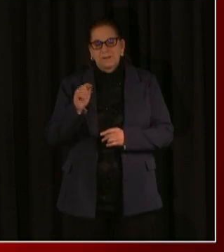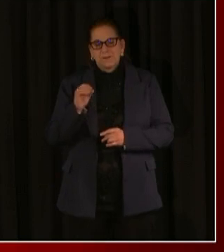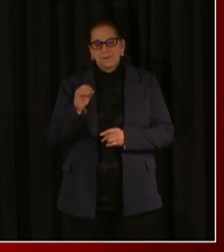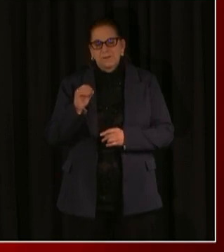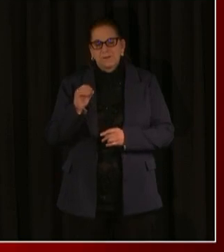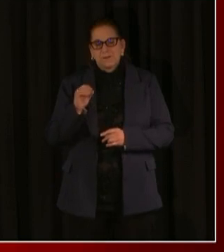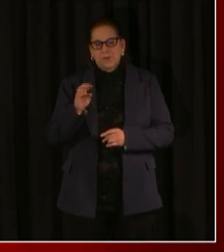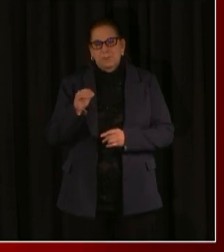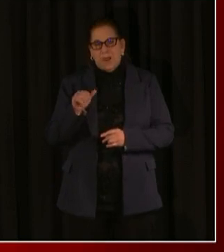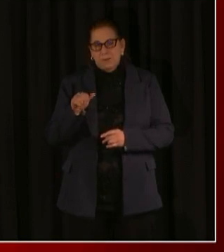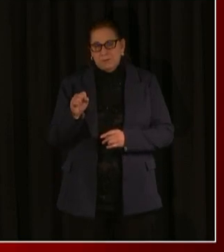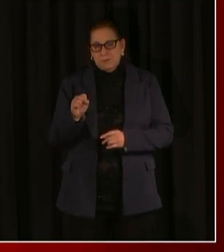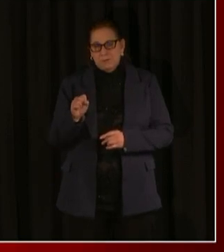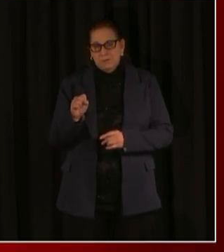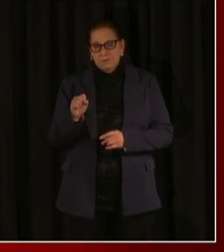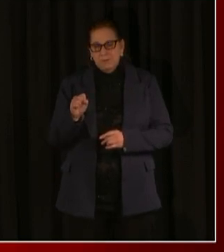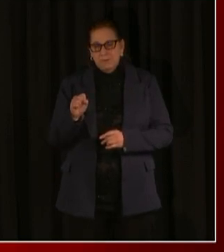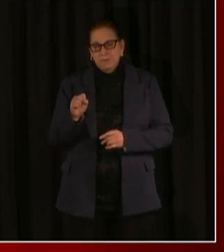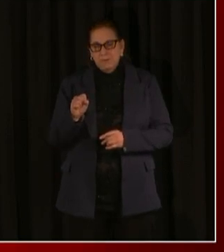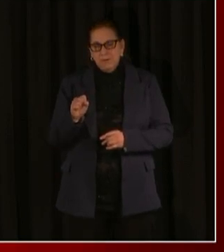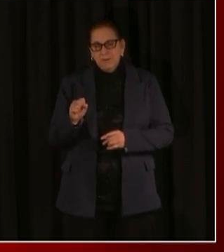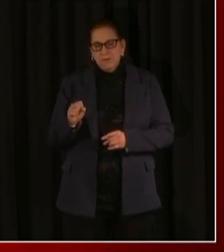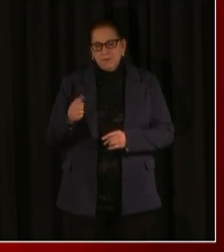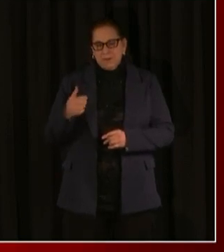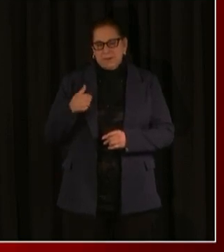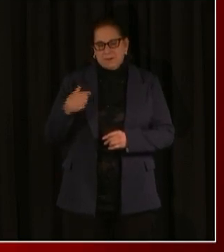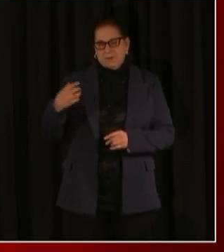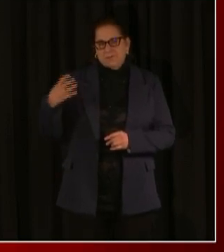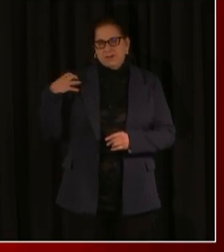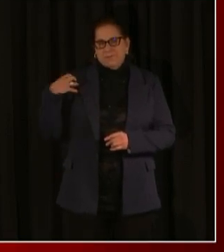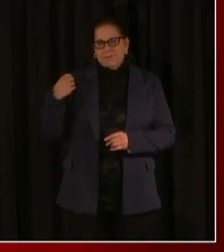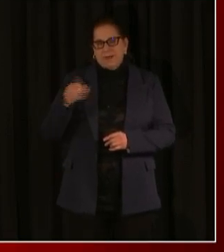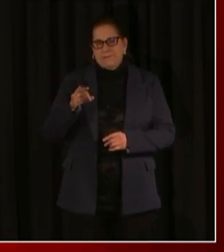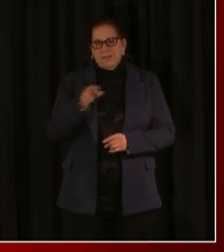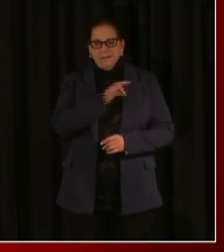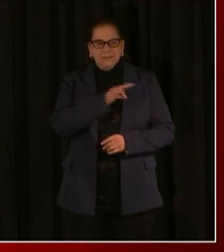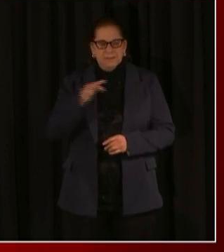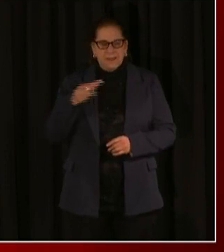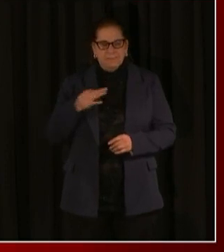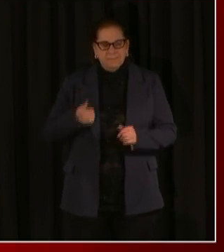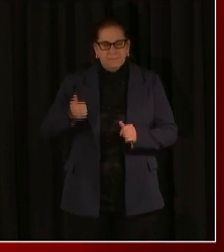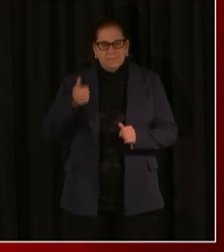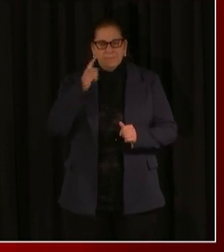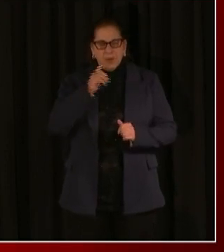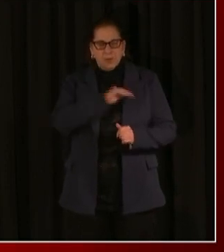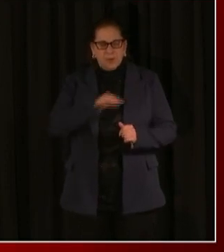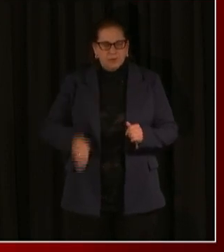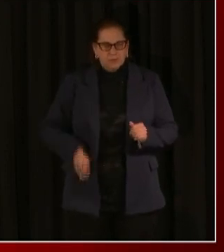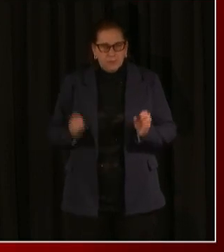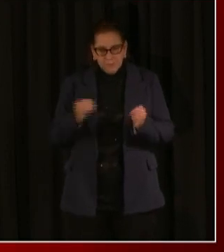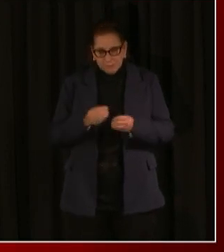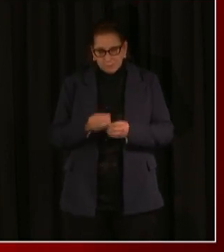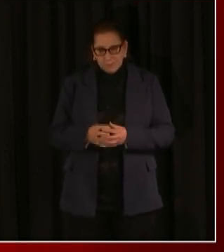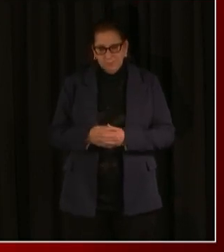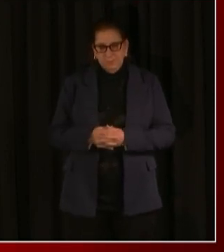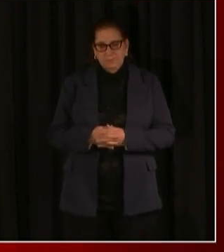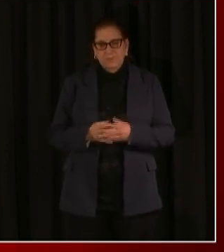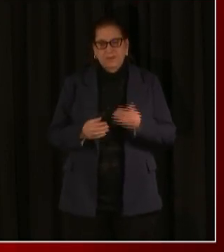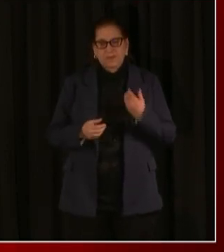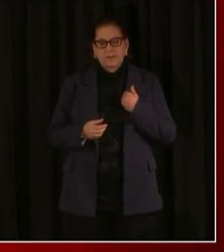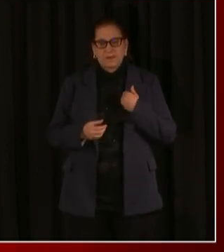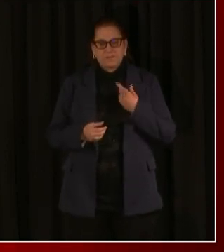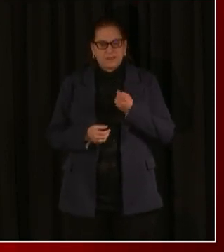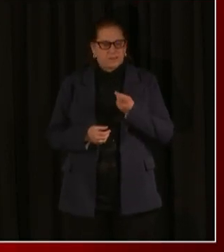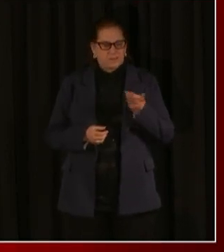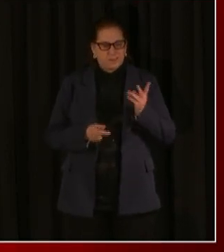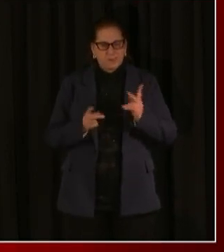Deputy Chief of Staff to Mayor Muriel Bowser, and I'm going to be joined tonight with members of the DC Health team to answer your